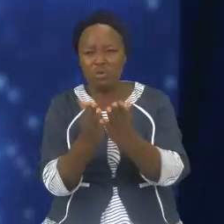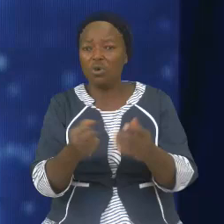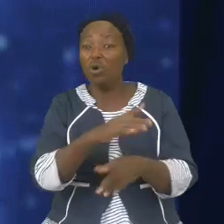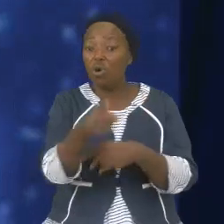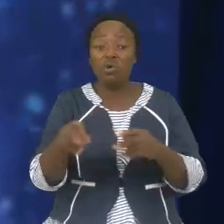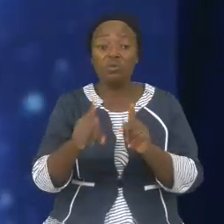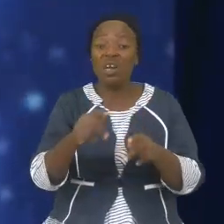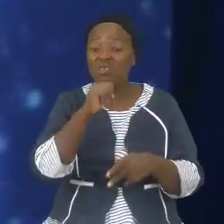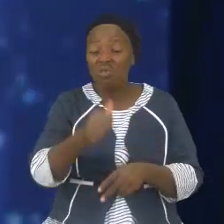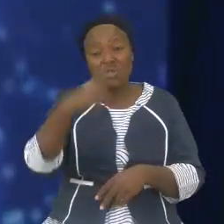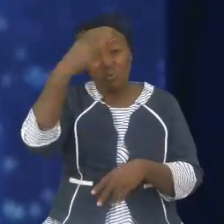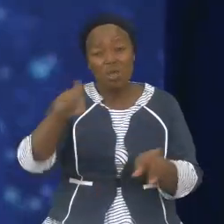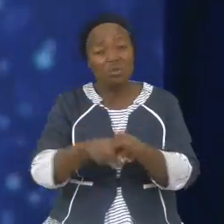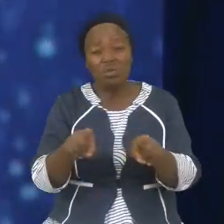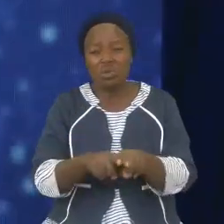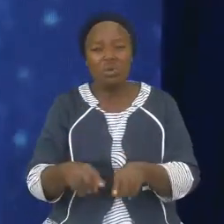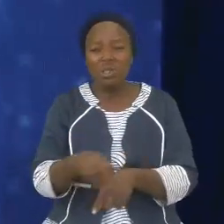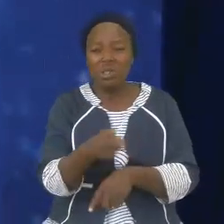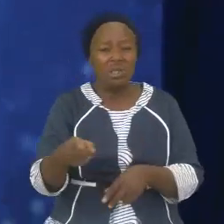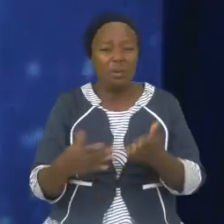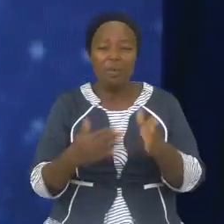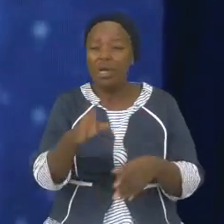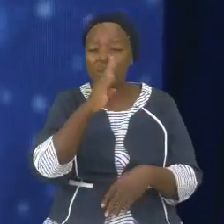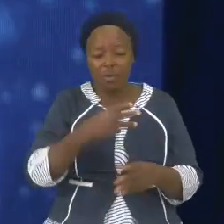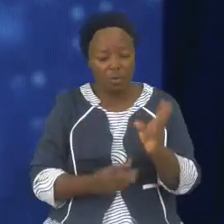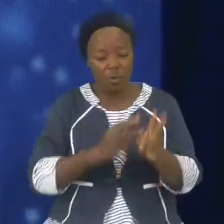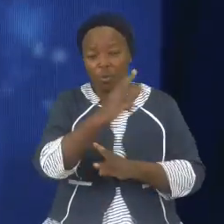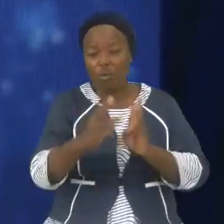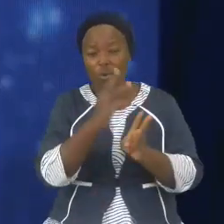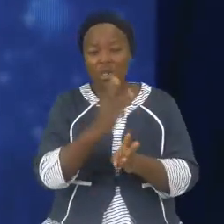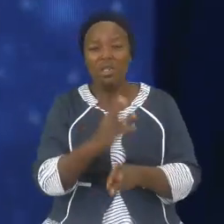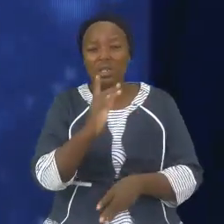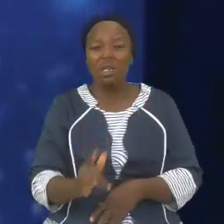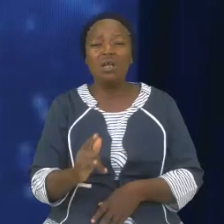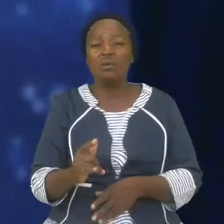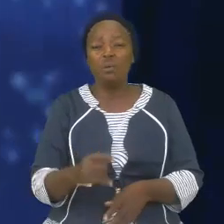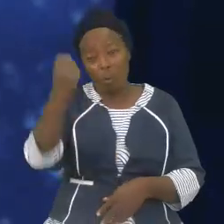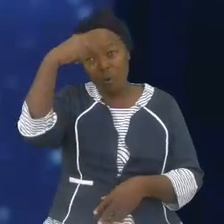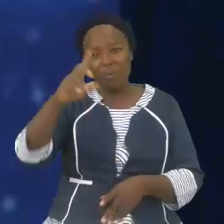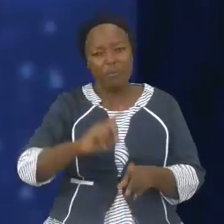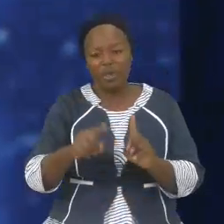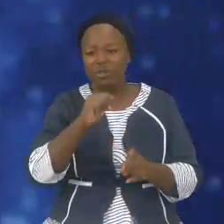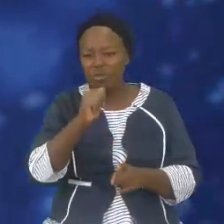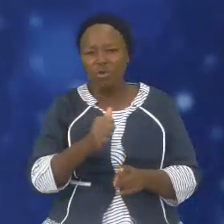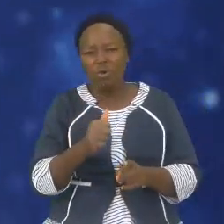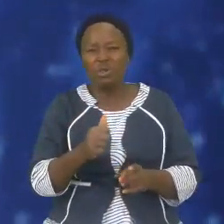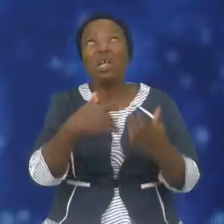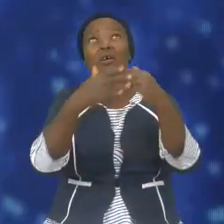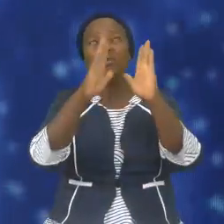not wise. They might be worldly wise. They were not heavenly wise. They might